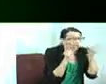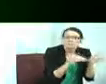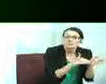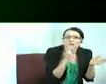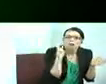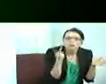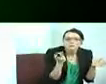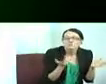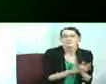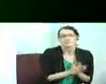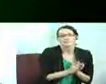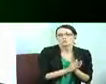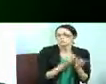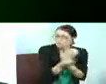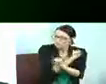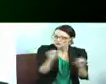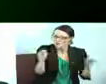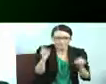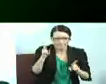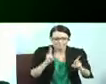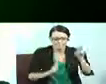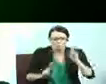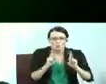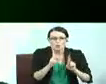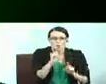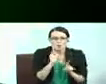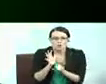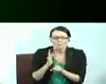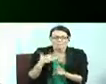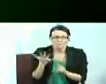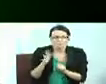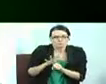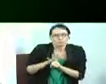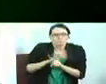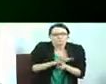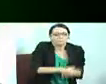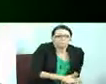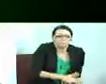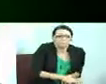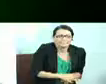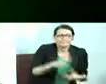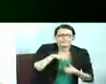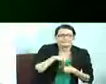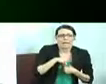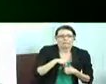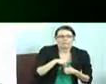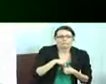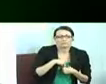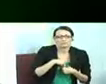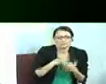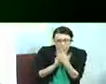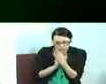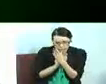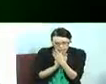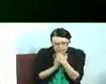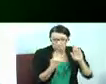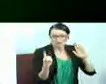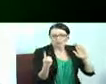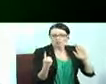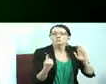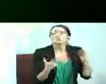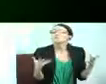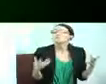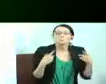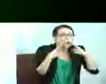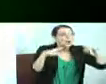to set at liberty those who are oppressed, to proclaim the acceptable